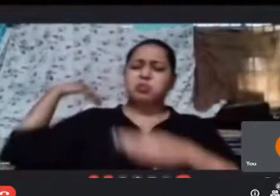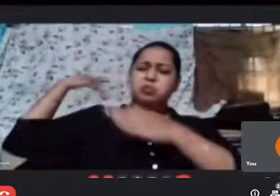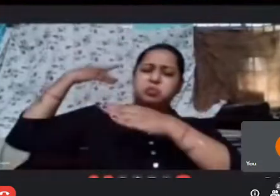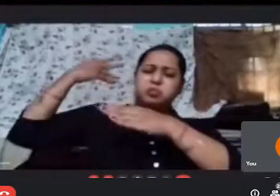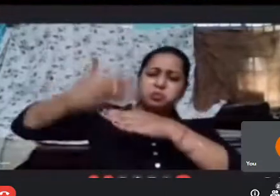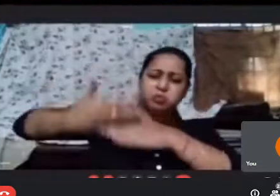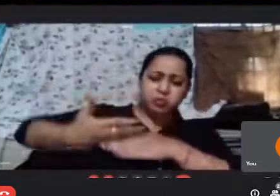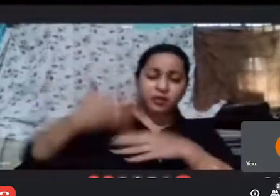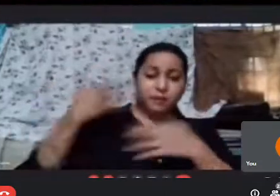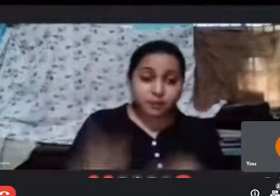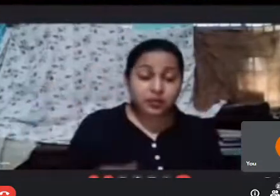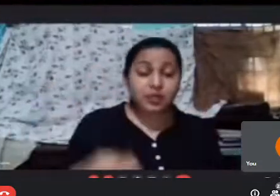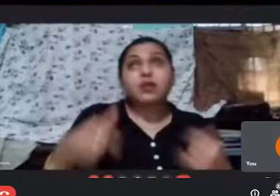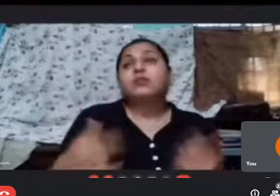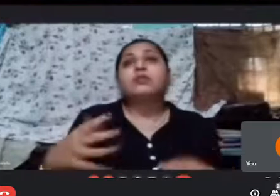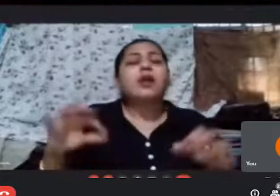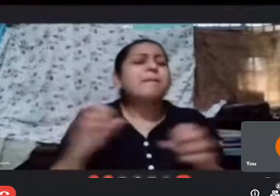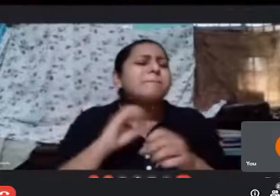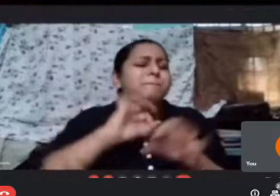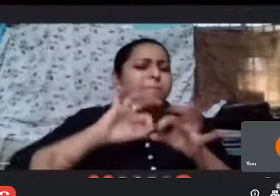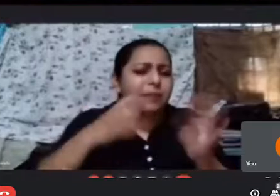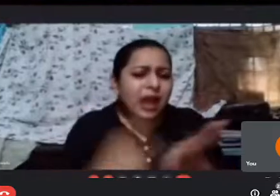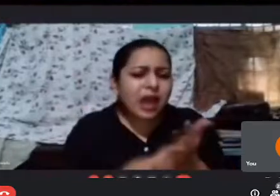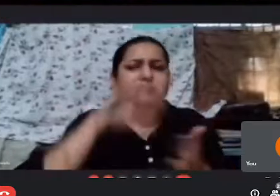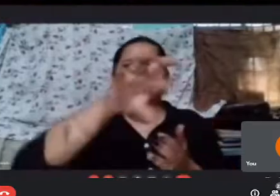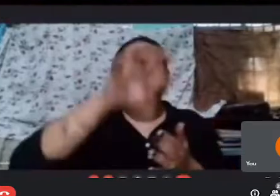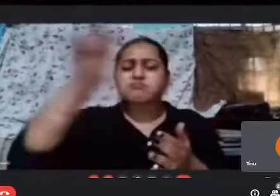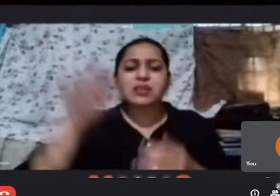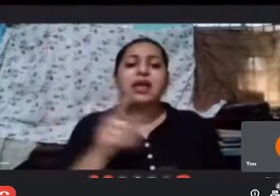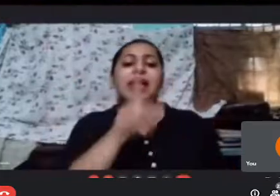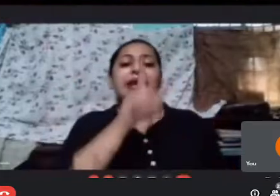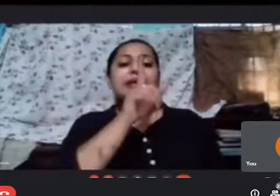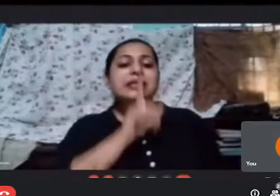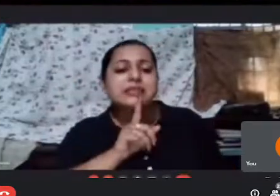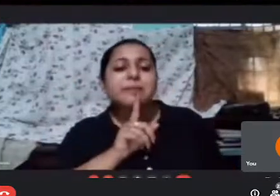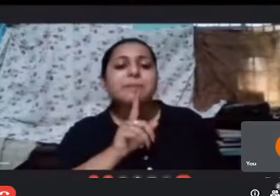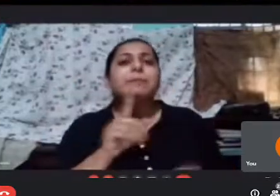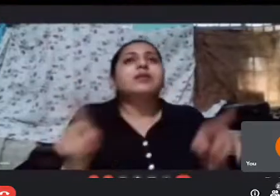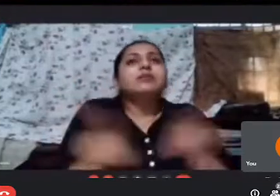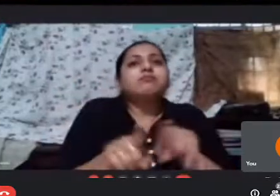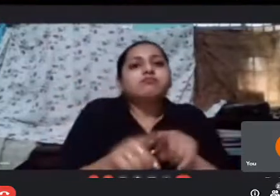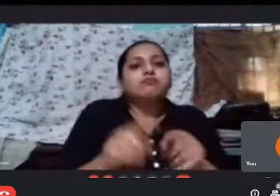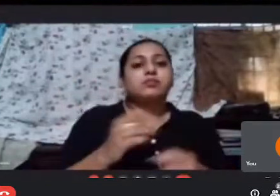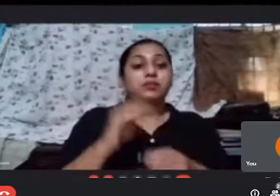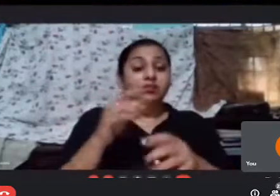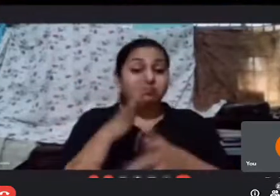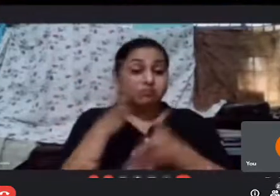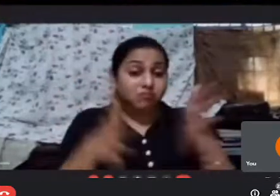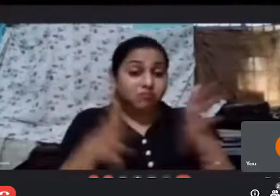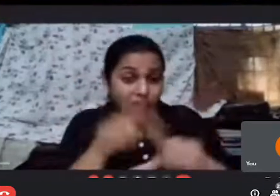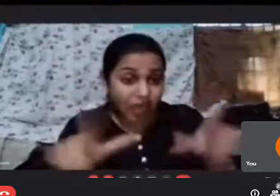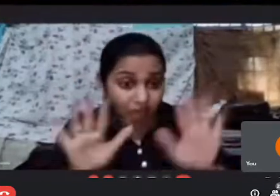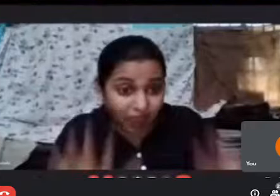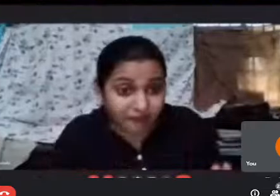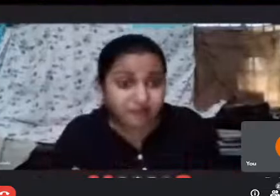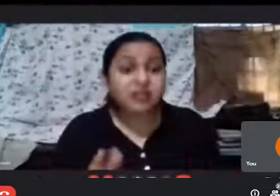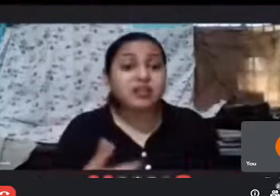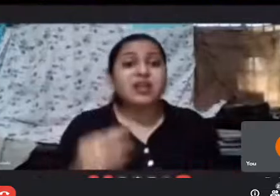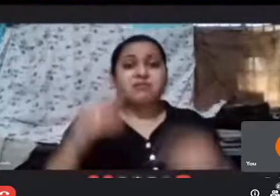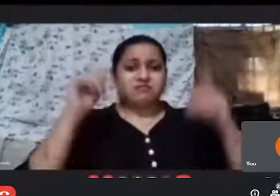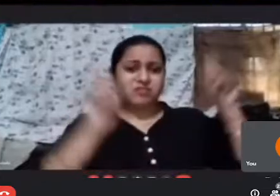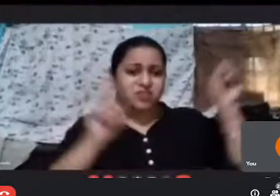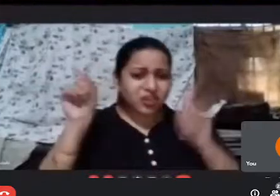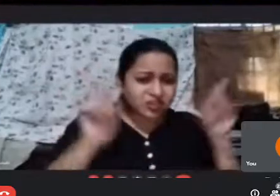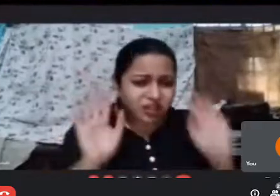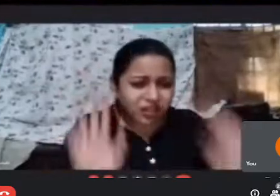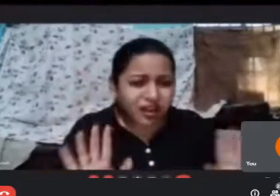many disciplines from psycholinguistics, language typology to gesture studies, and it has